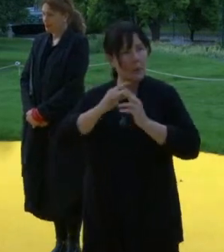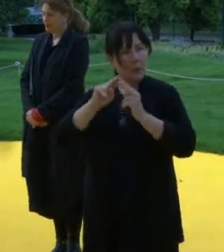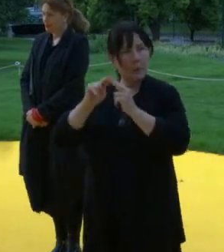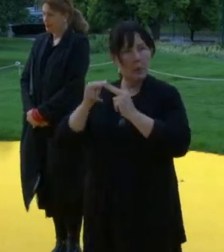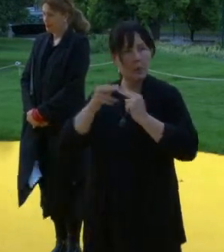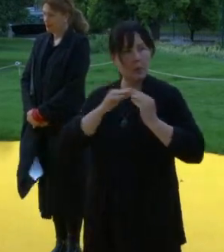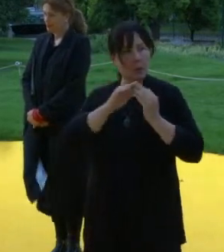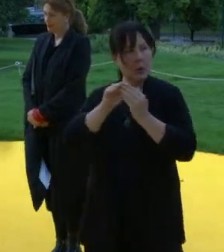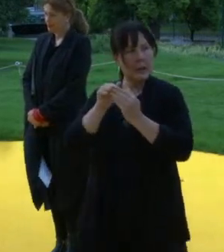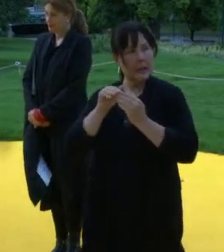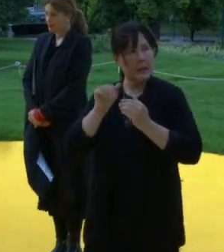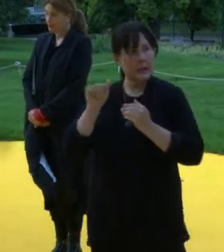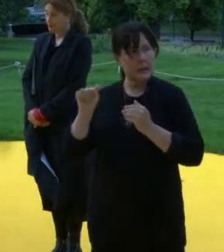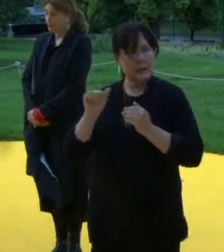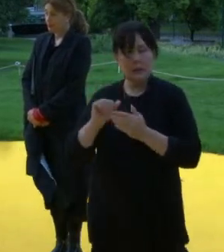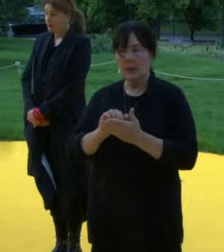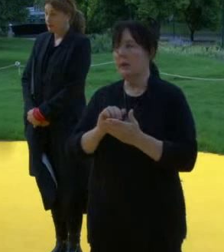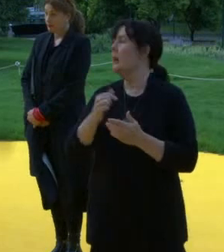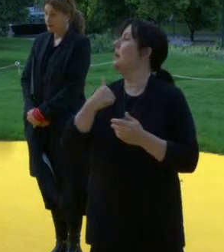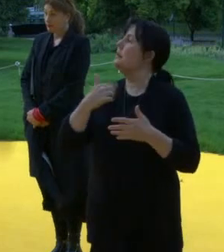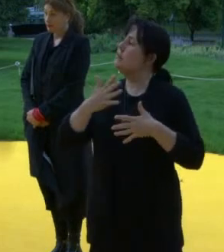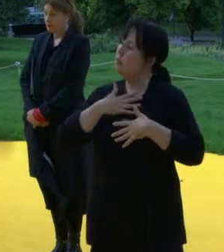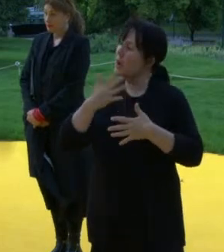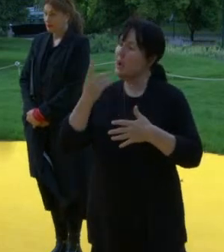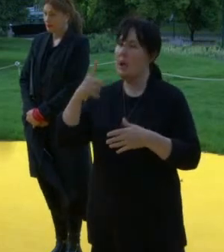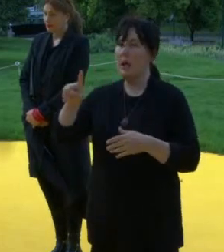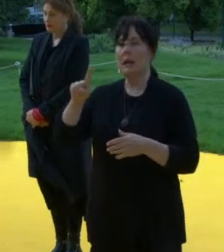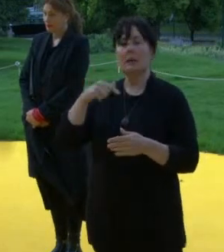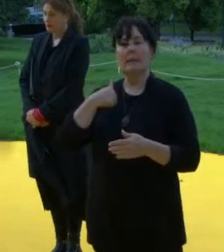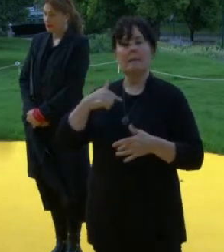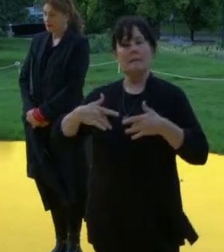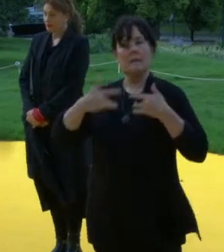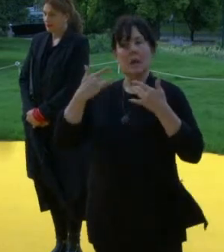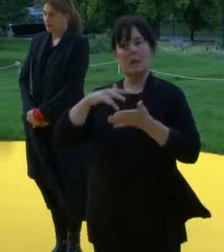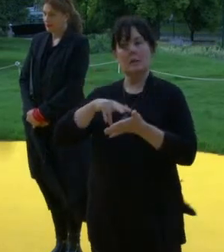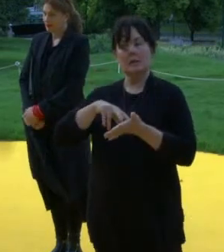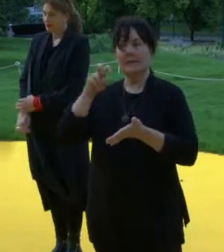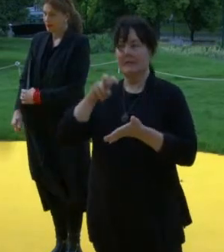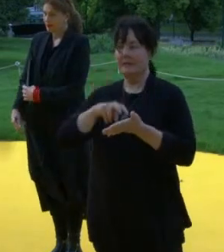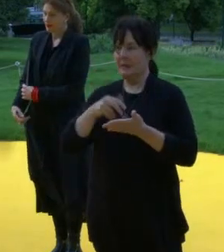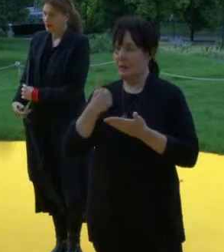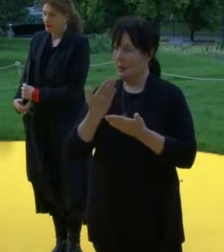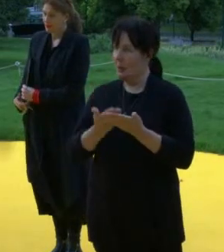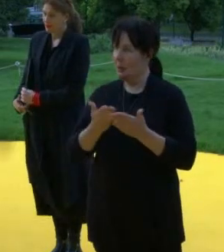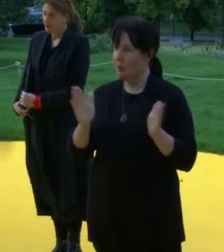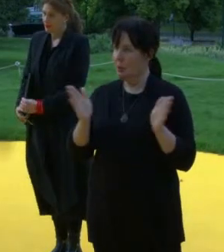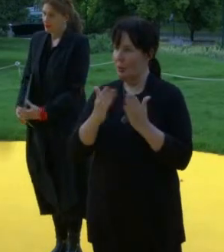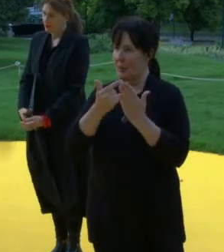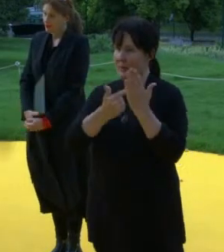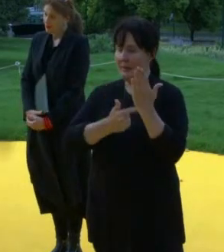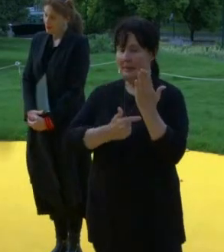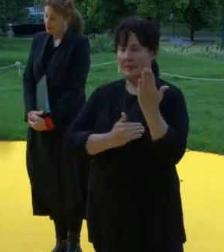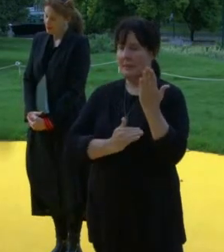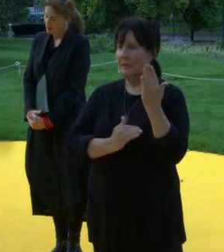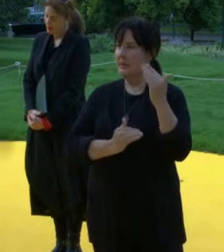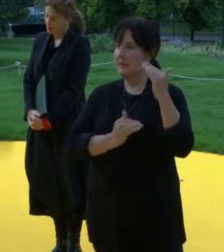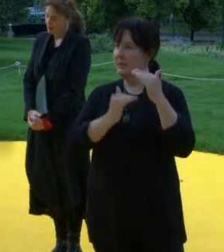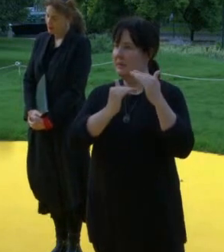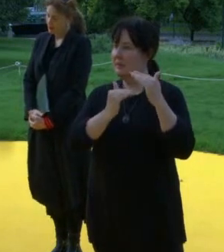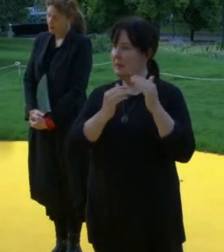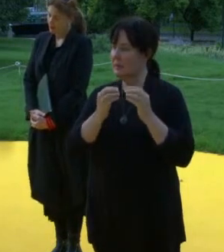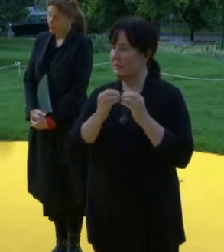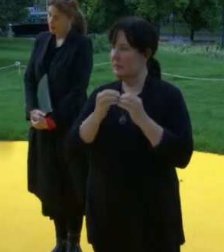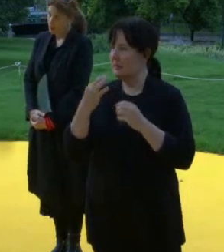It was both a surprise and a delight to find myself on the shortlist with such extraordinary authors, including those who